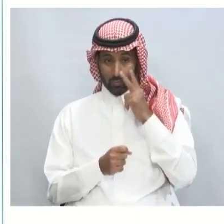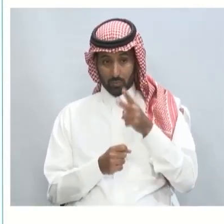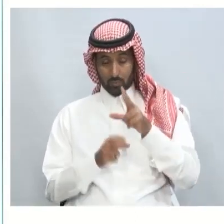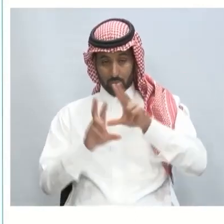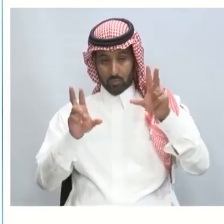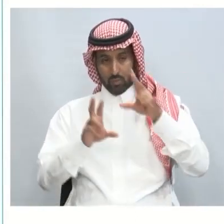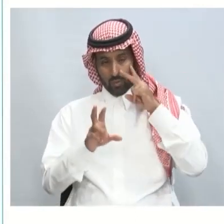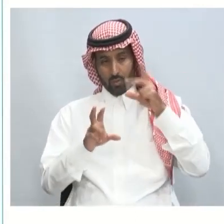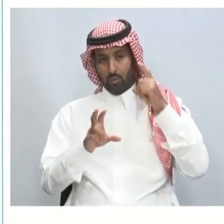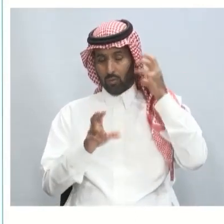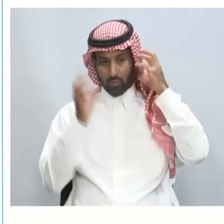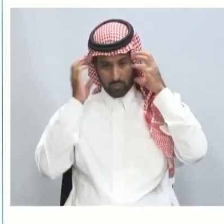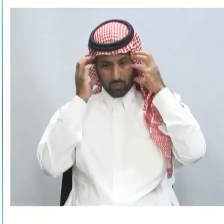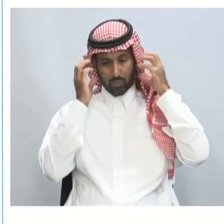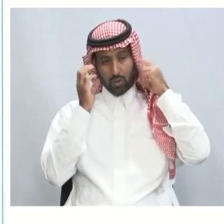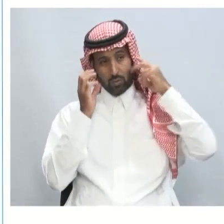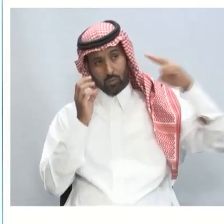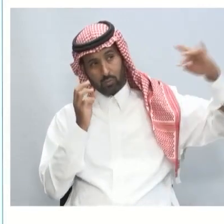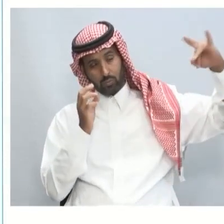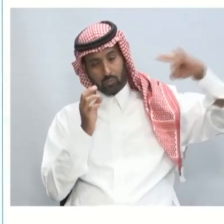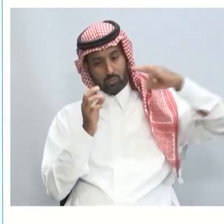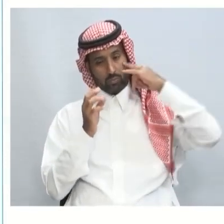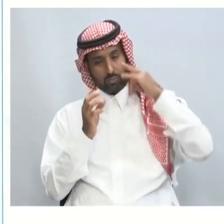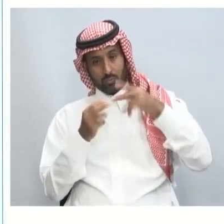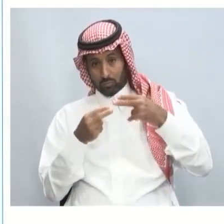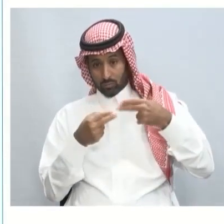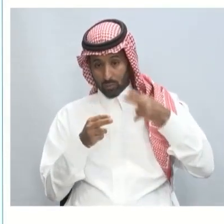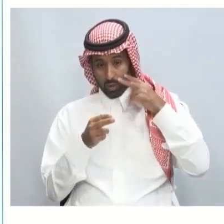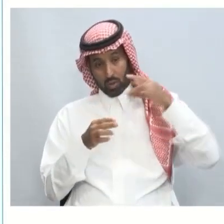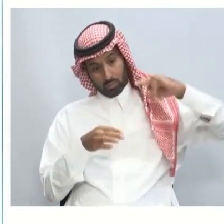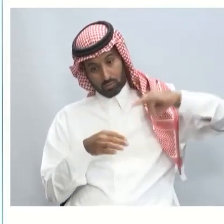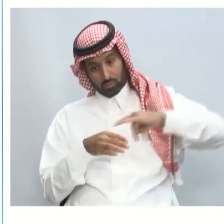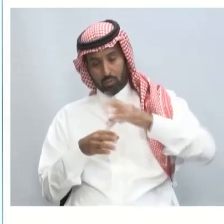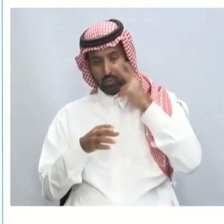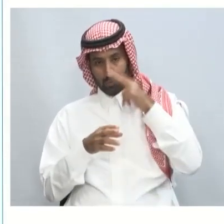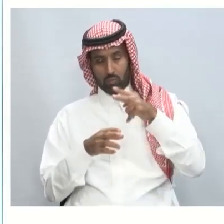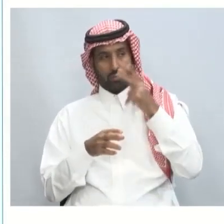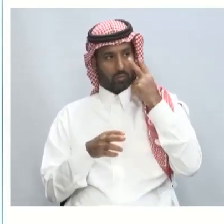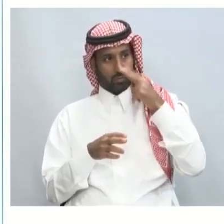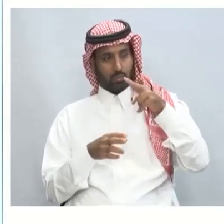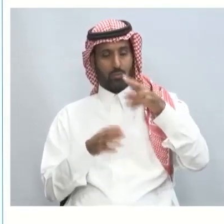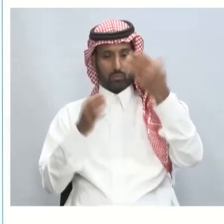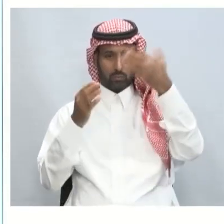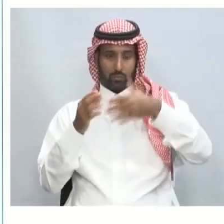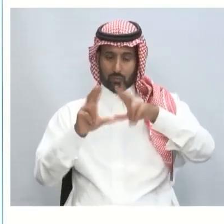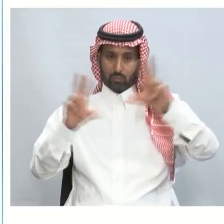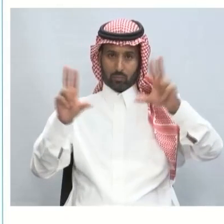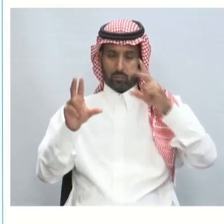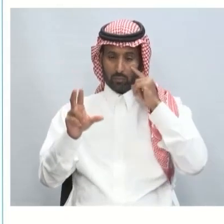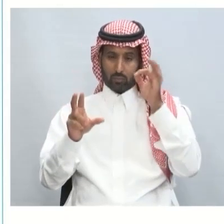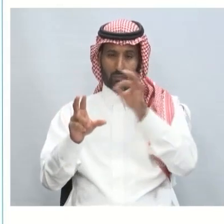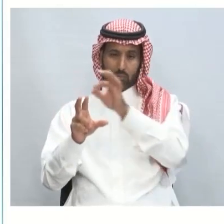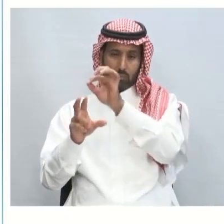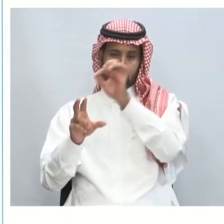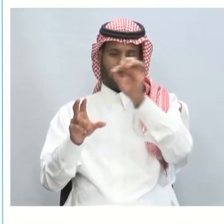When I'm on night shift, I feel that I need to be more alert. He needs to be alert and keep an eye